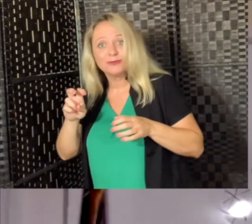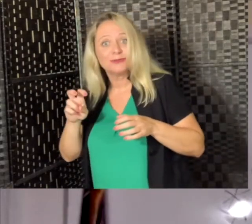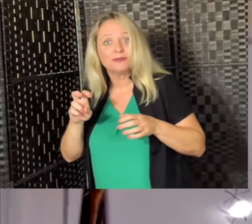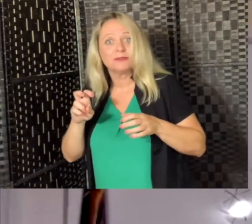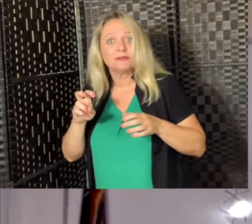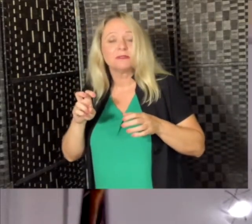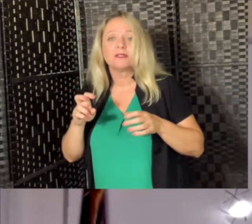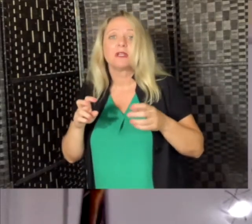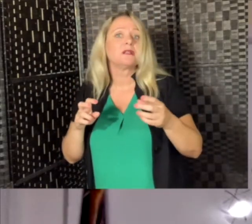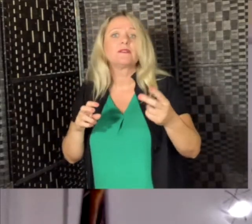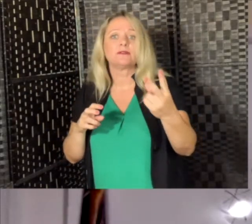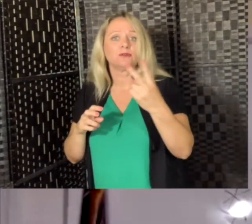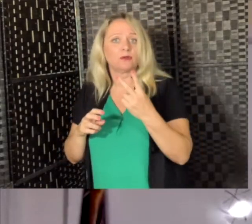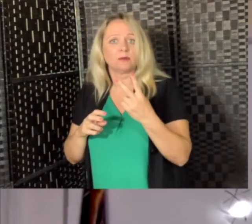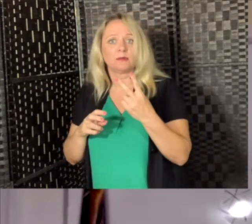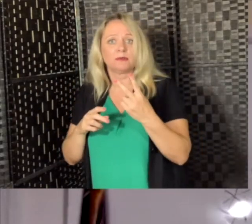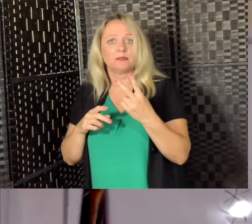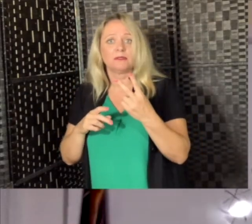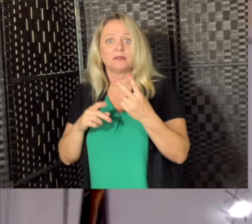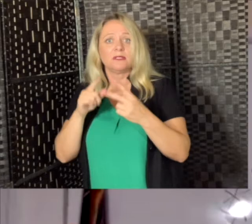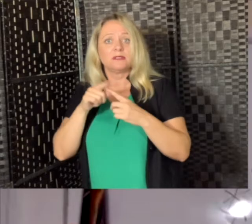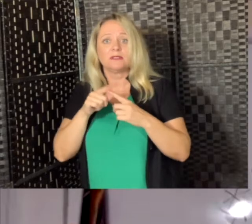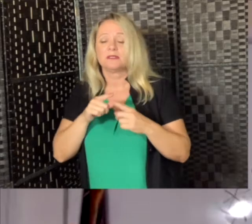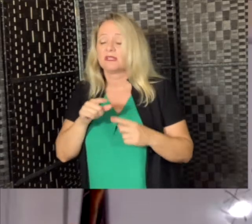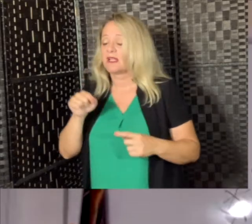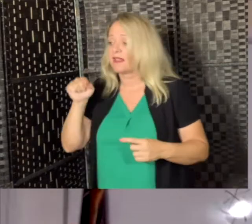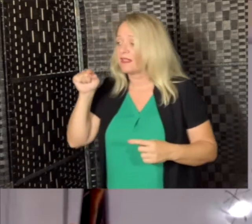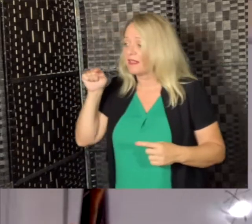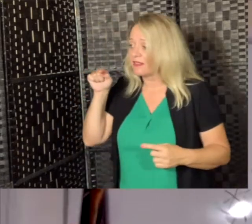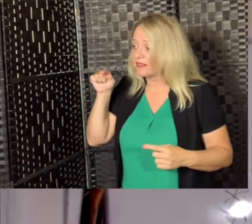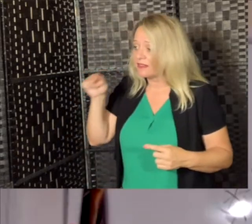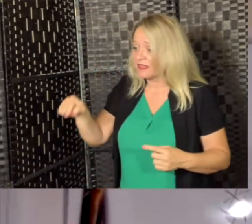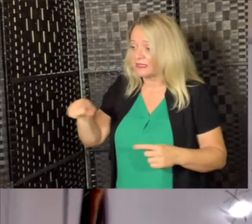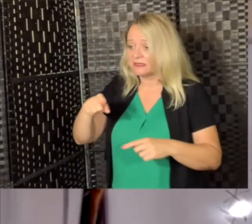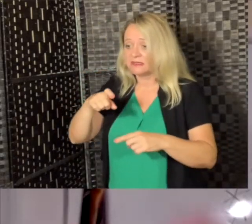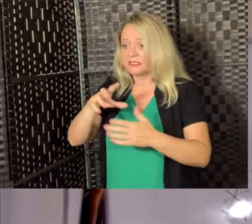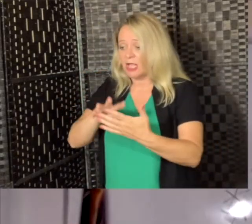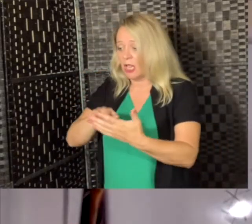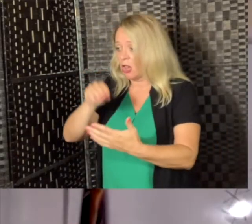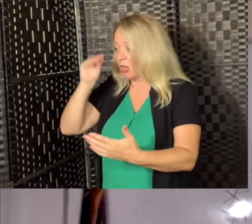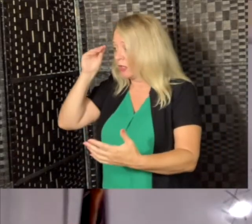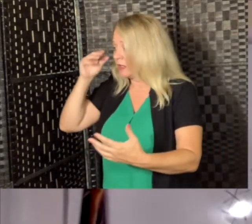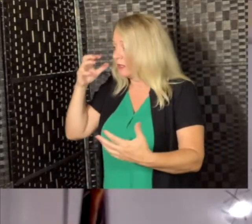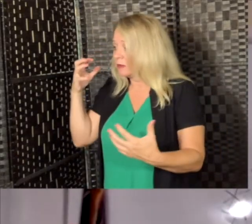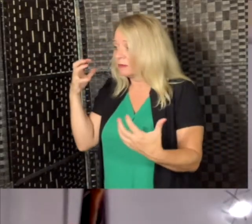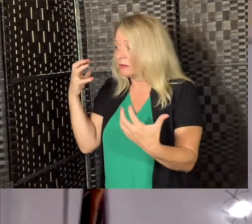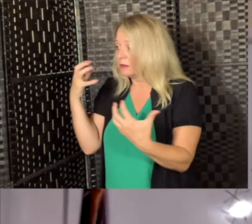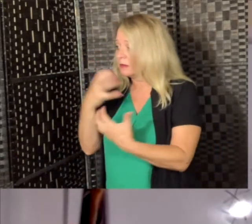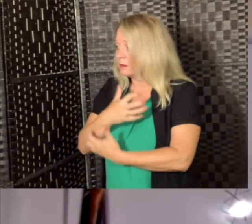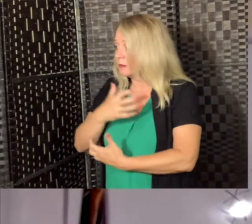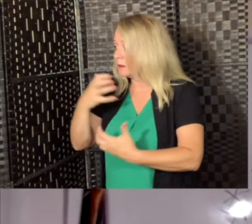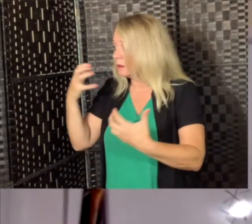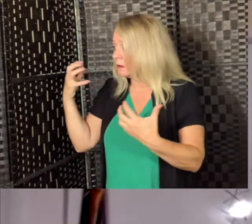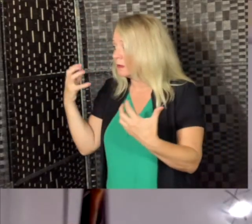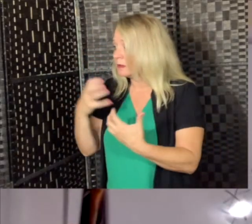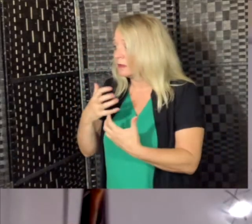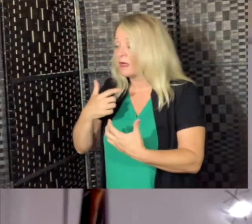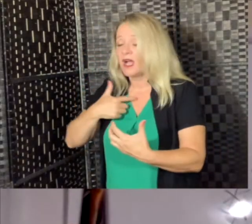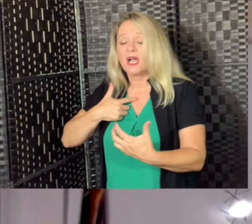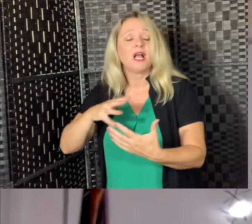because then we're saying something's wrong with their world. That's one of a zillion stories that I would